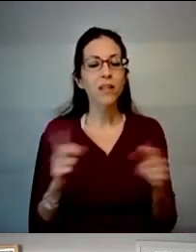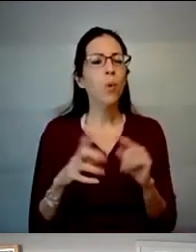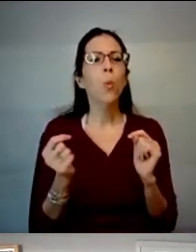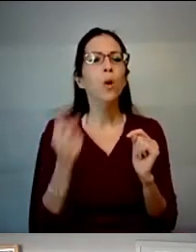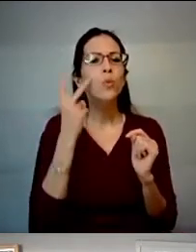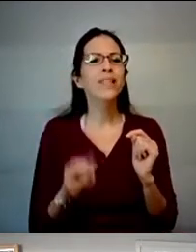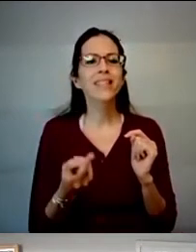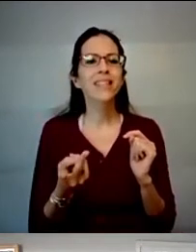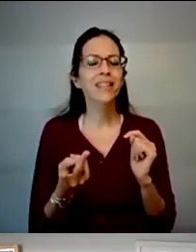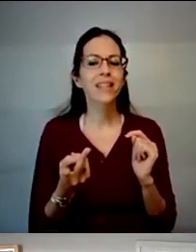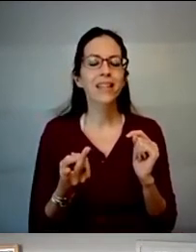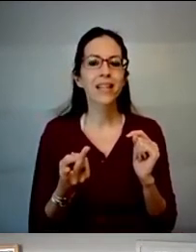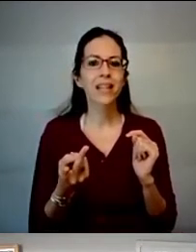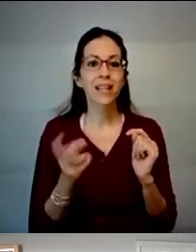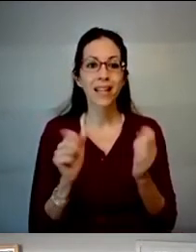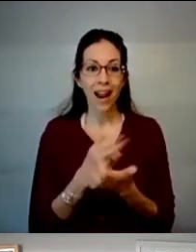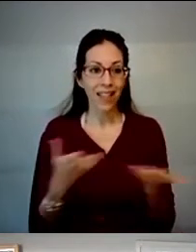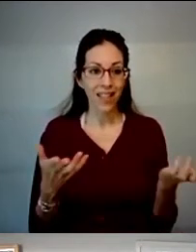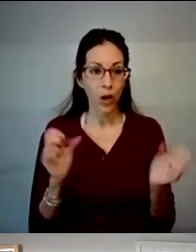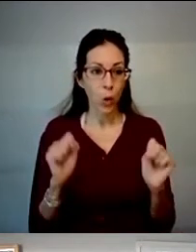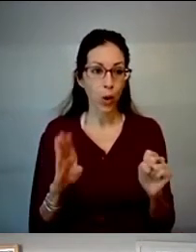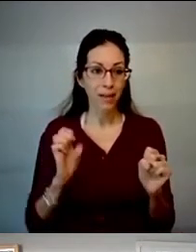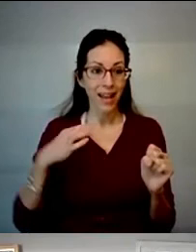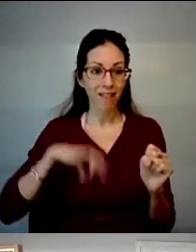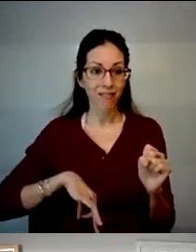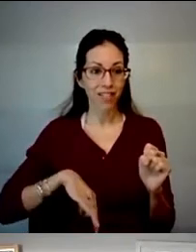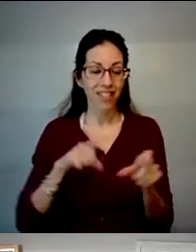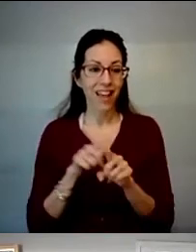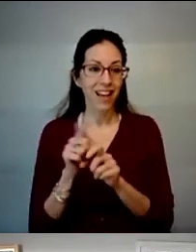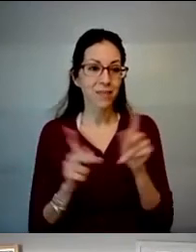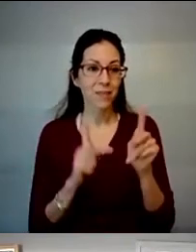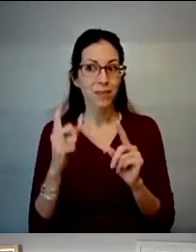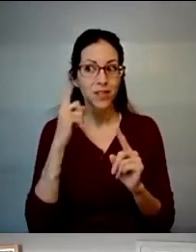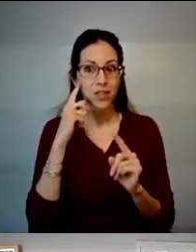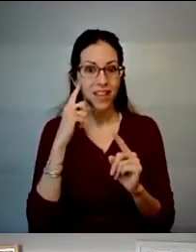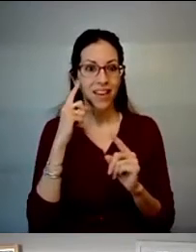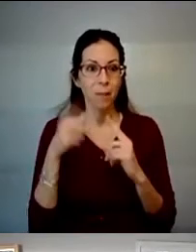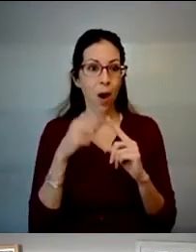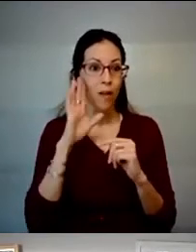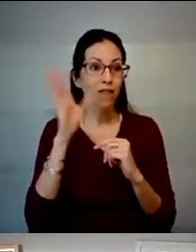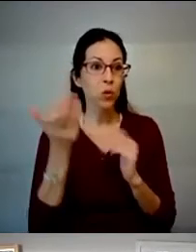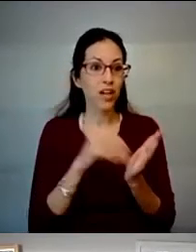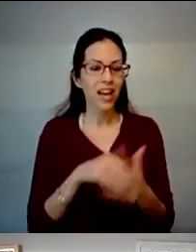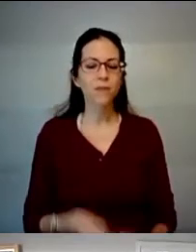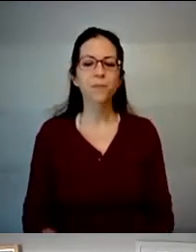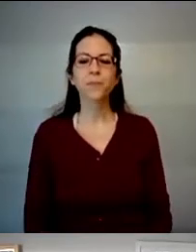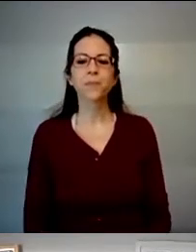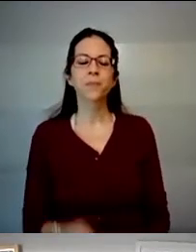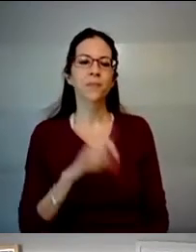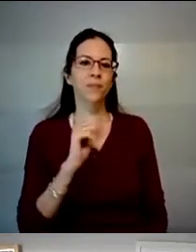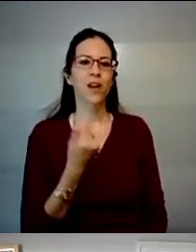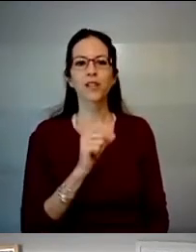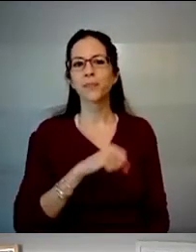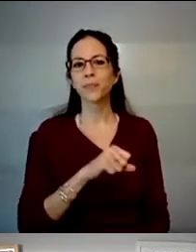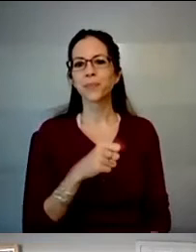working with, but anything that might be helpful as people begin to think about the future? Yeah. So, I have just to